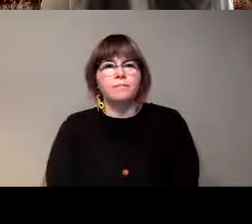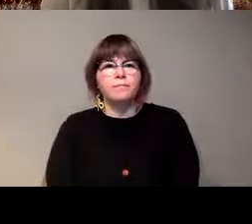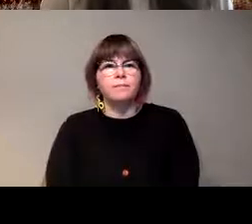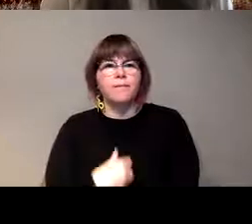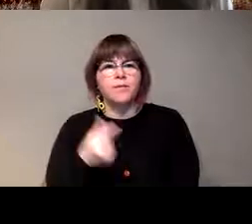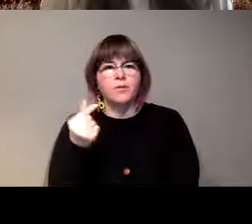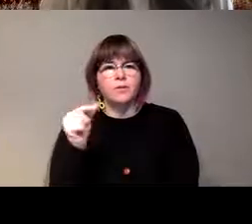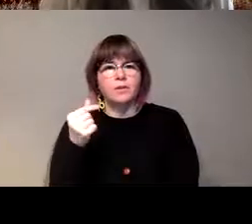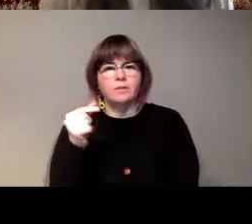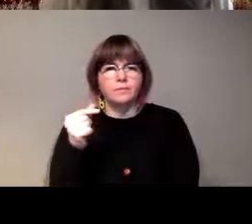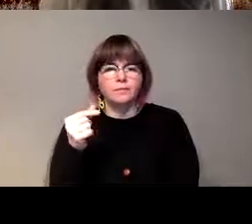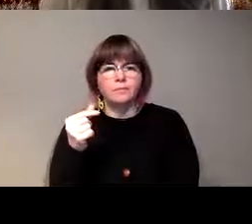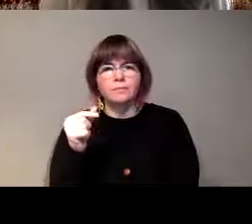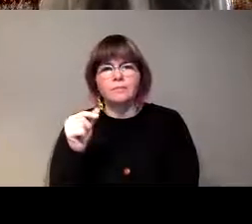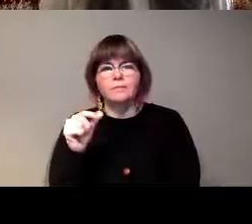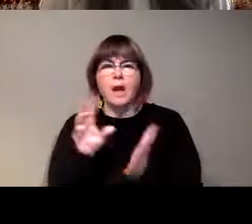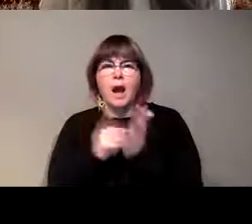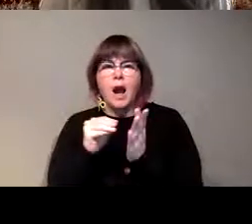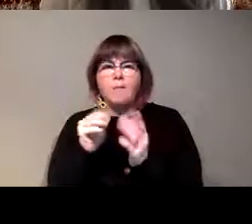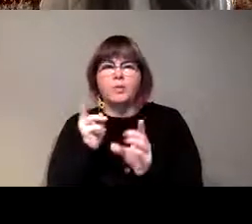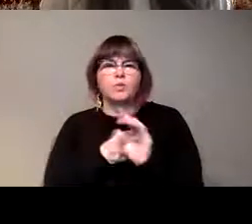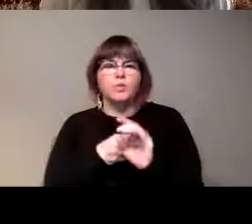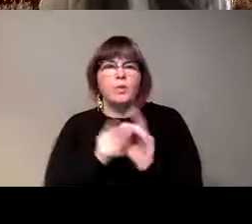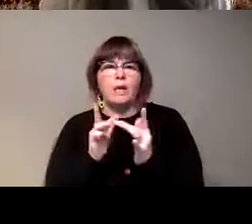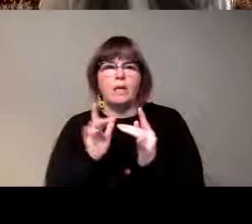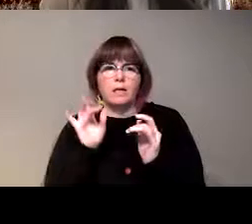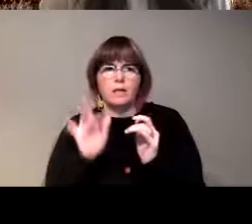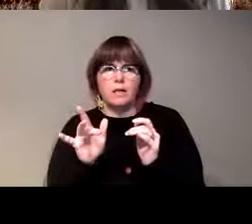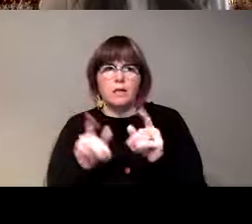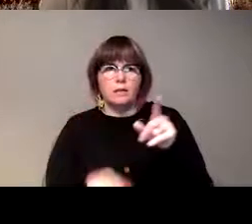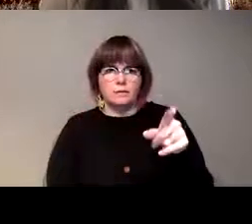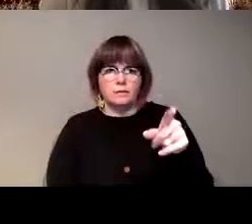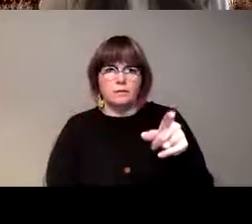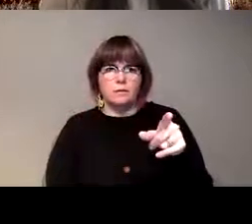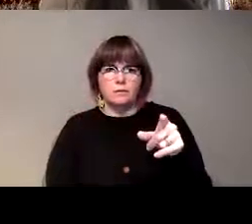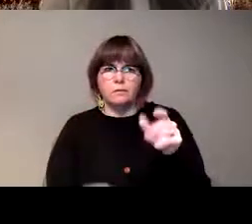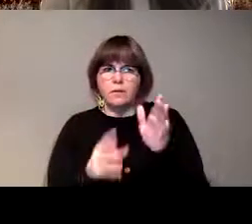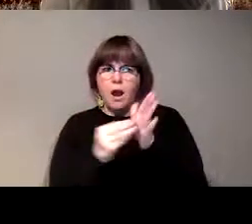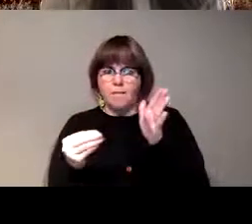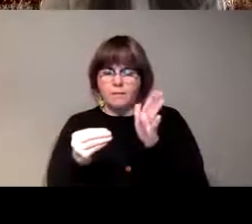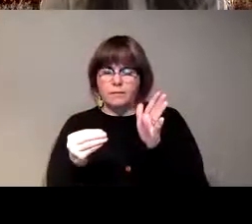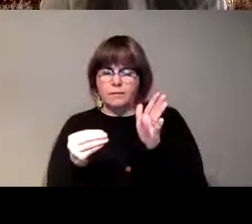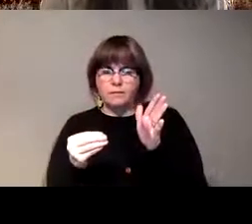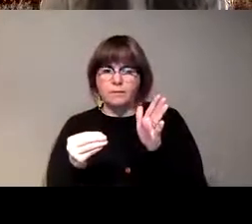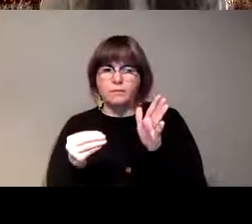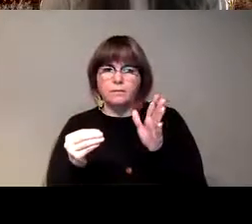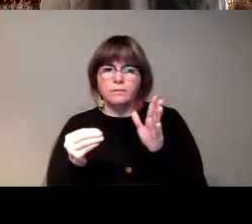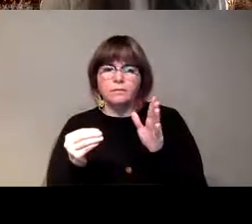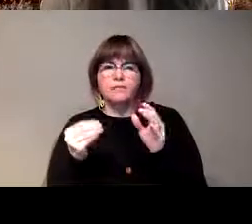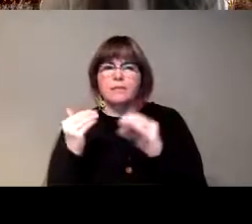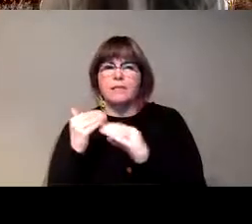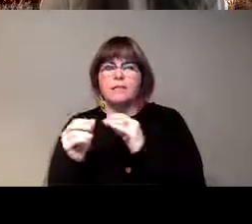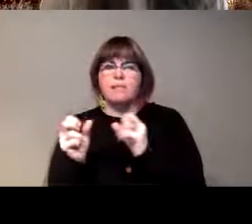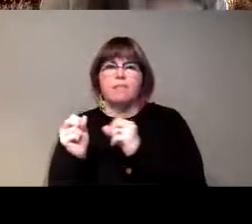green copy join link button, and you can click it and it has generated the join link. And then you can email out